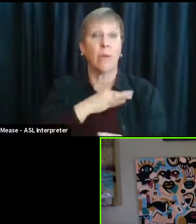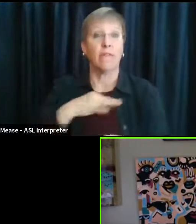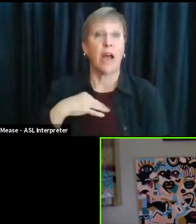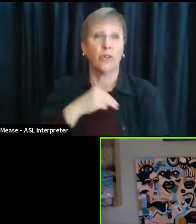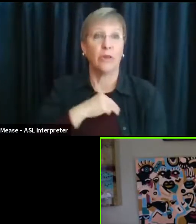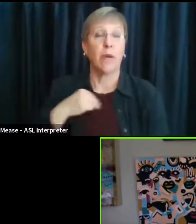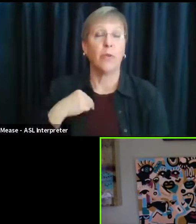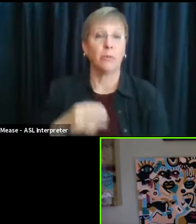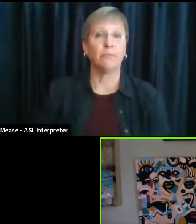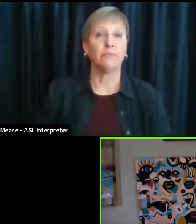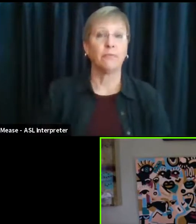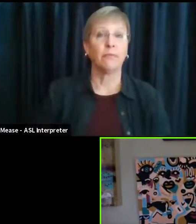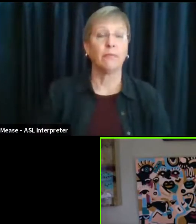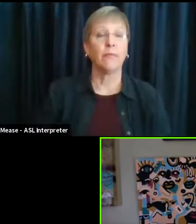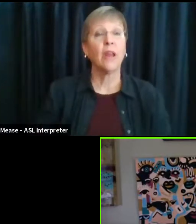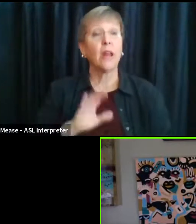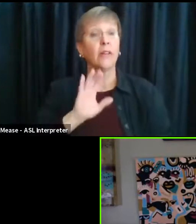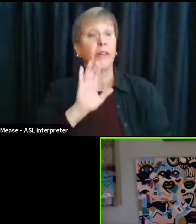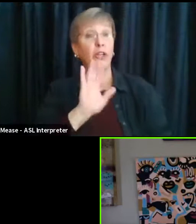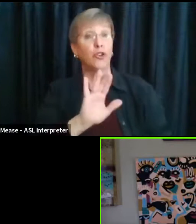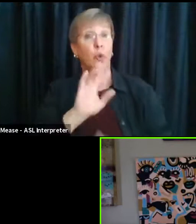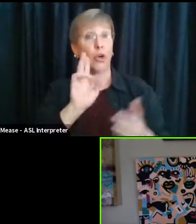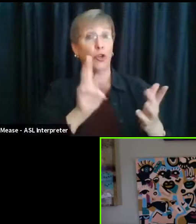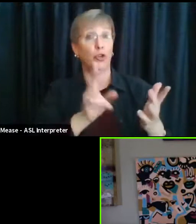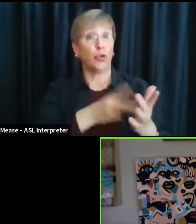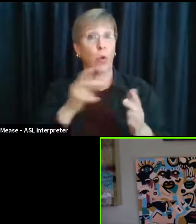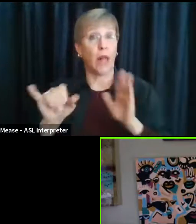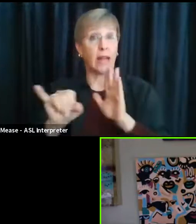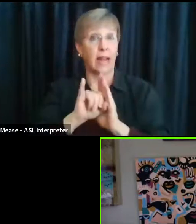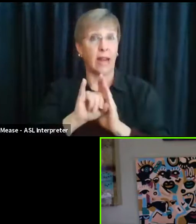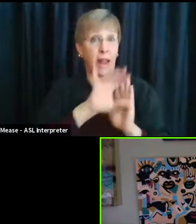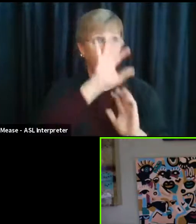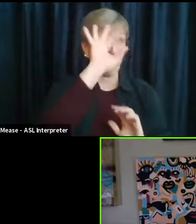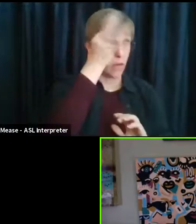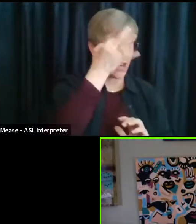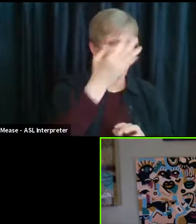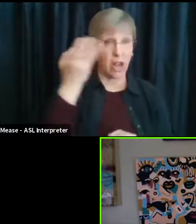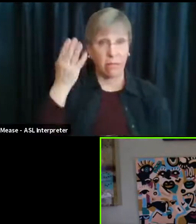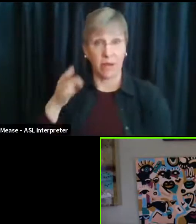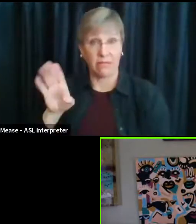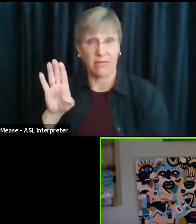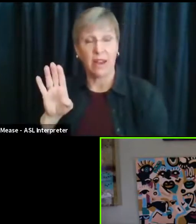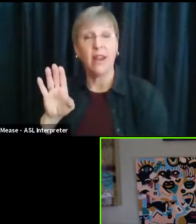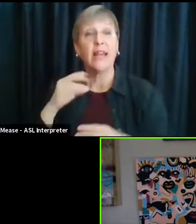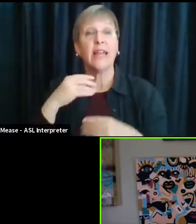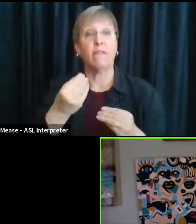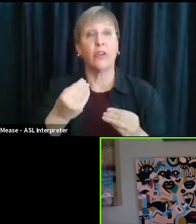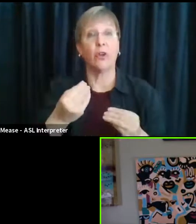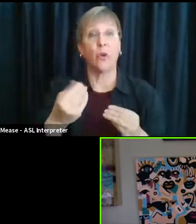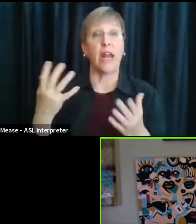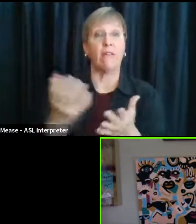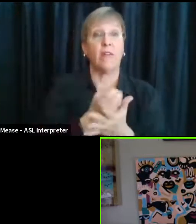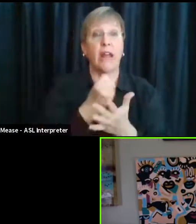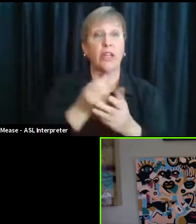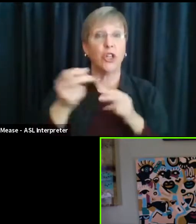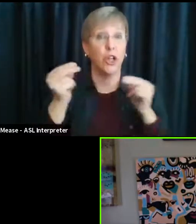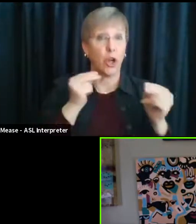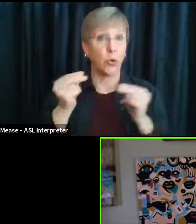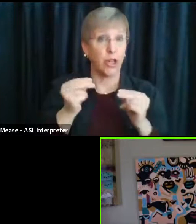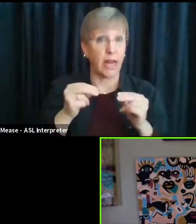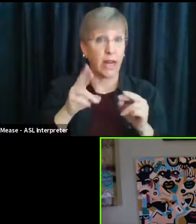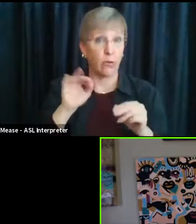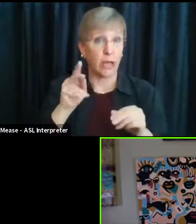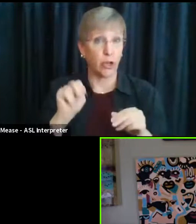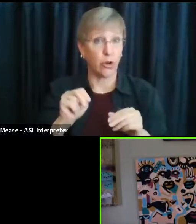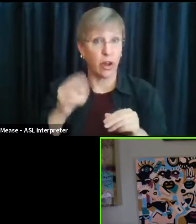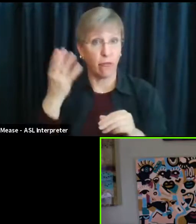faculty member. Does your dual identity as both French and Beninese give you an advantage in negotiating the return of